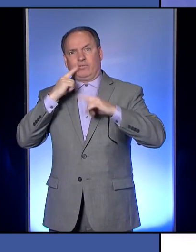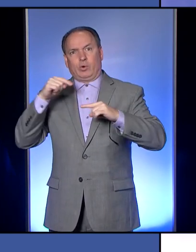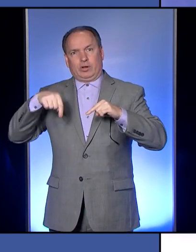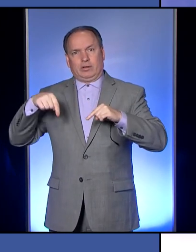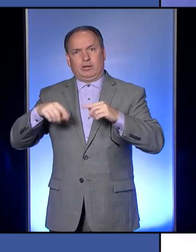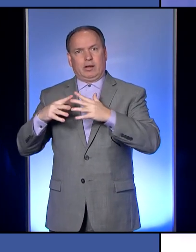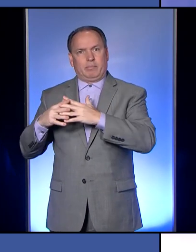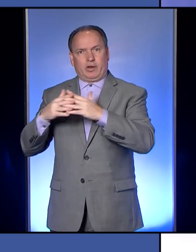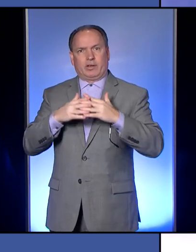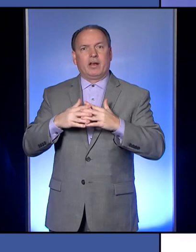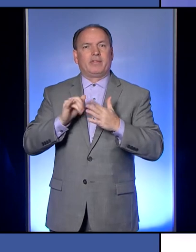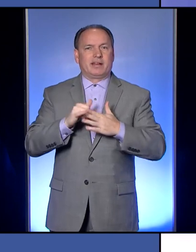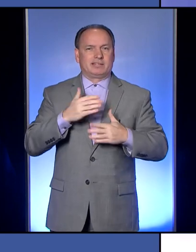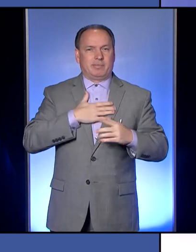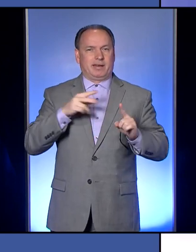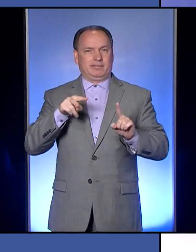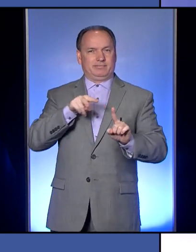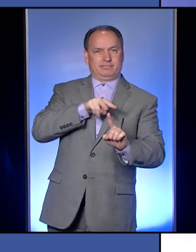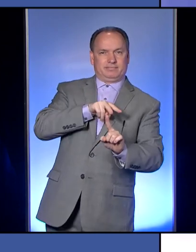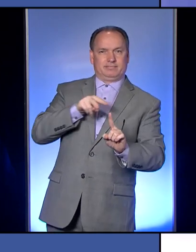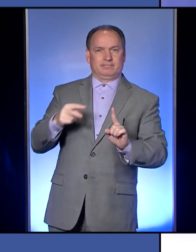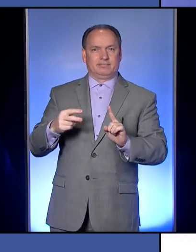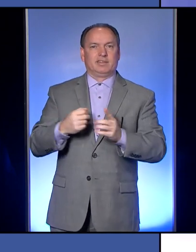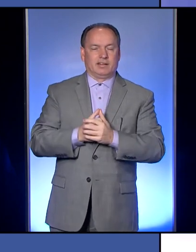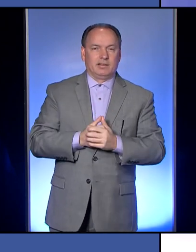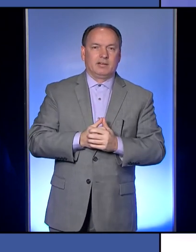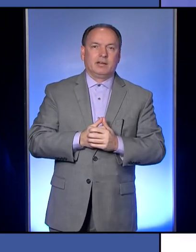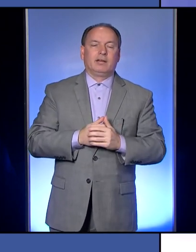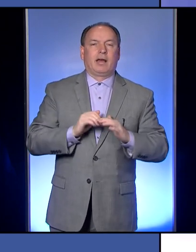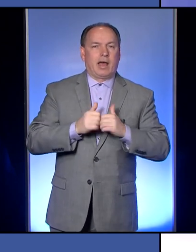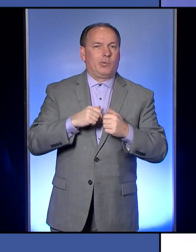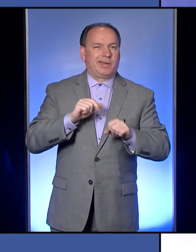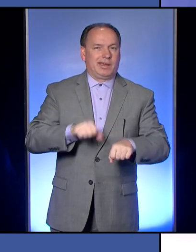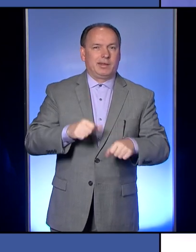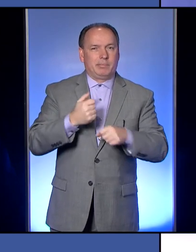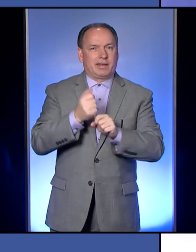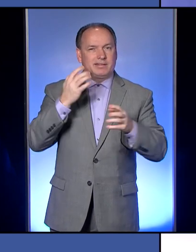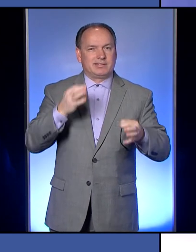where I would look at the work being done there and make a